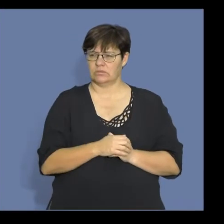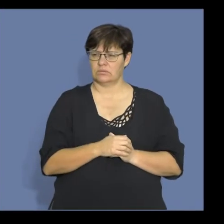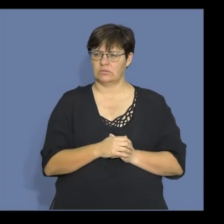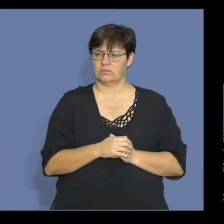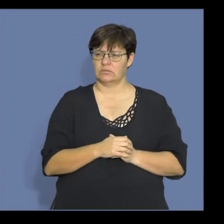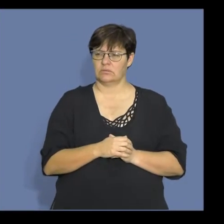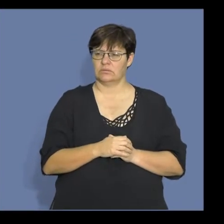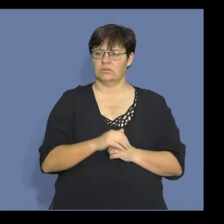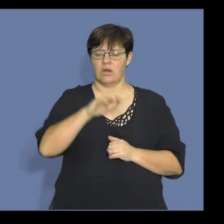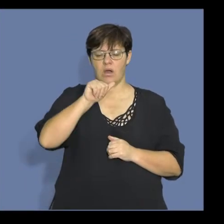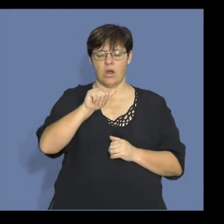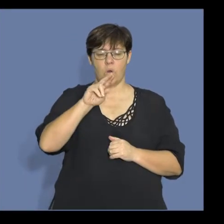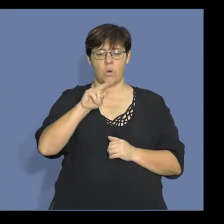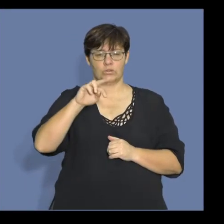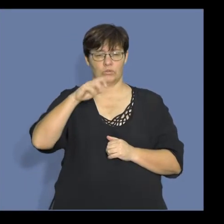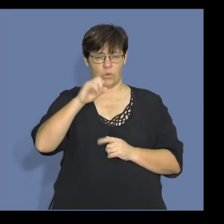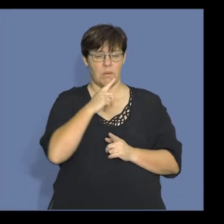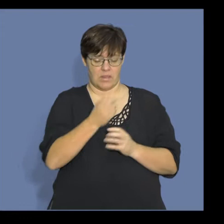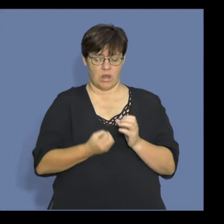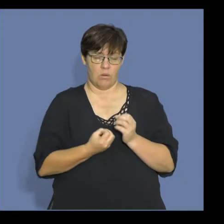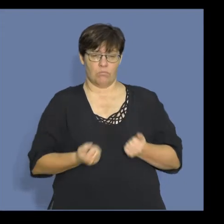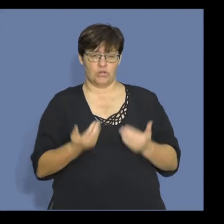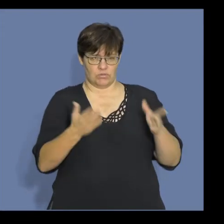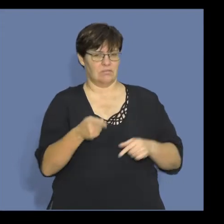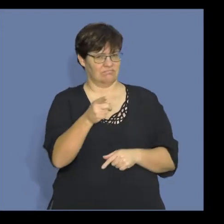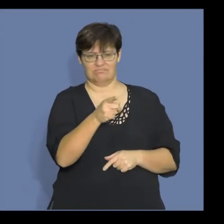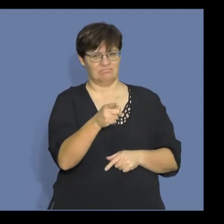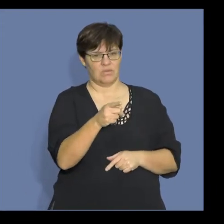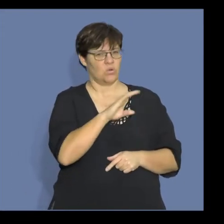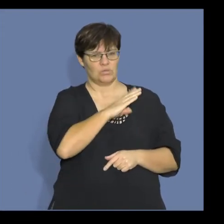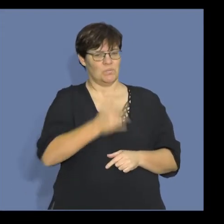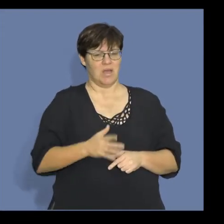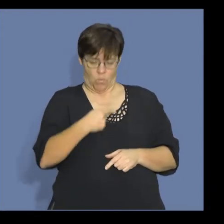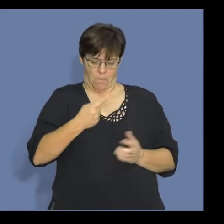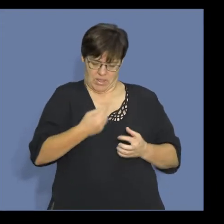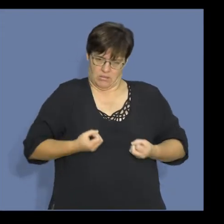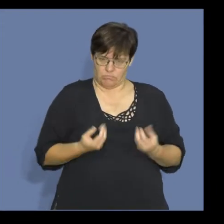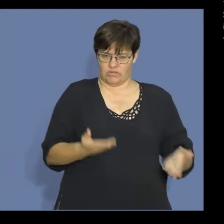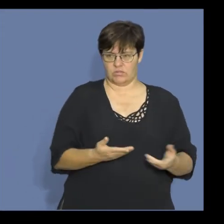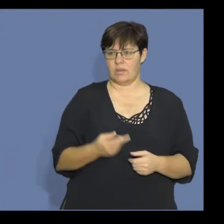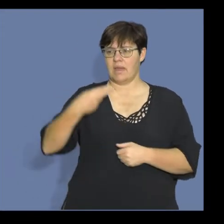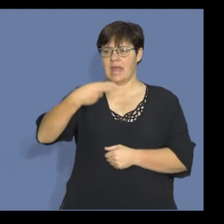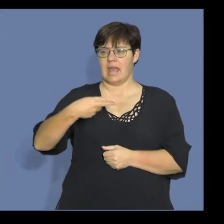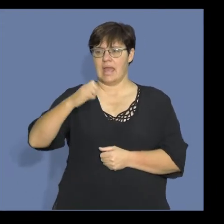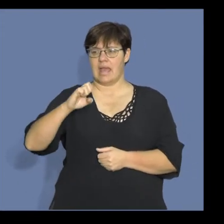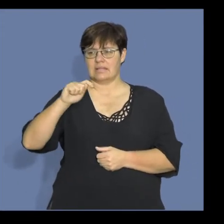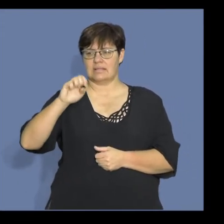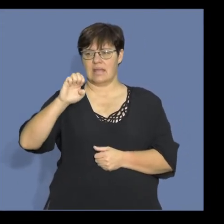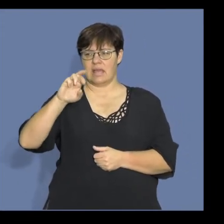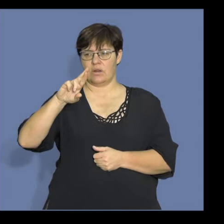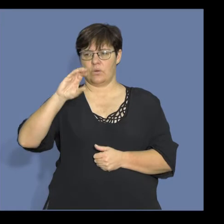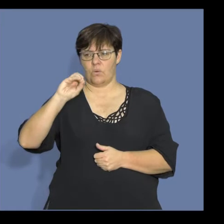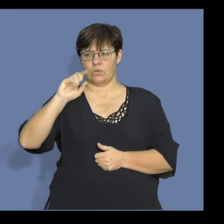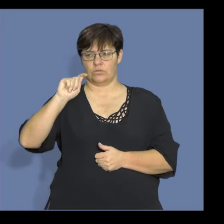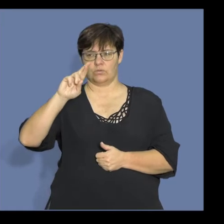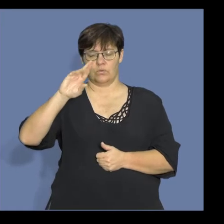these descriptions. Your autotrophs are the producers, so they are certainly not consumers, but your heterotrophs are